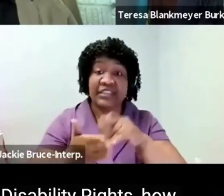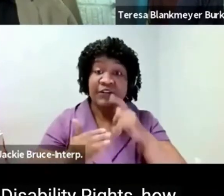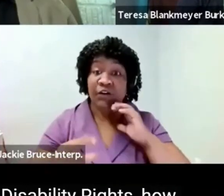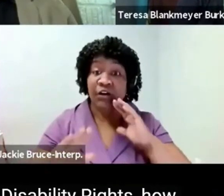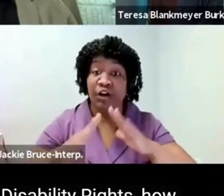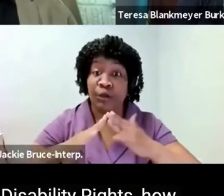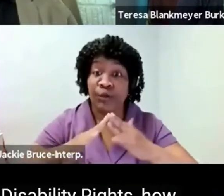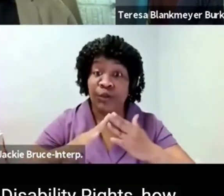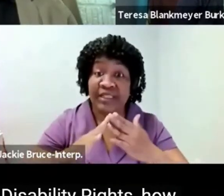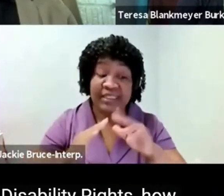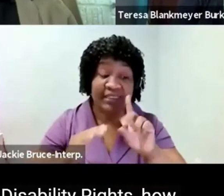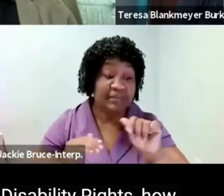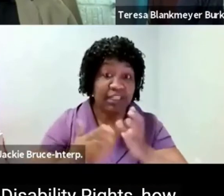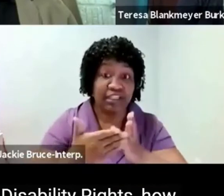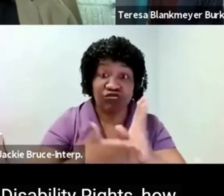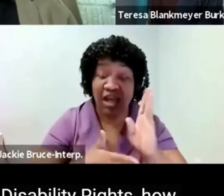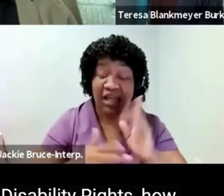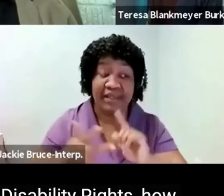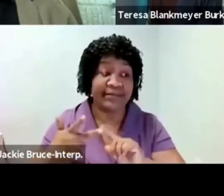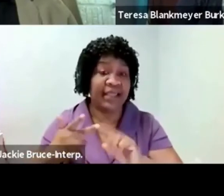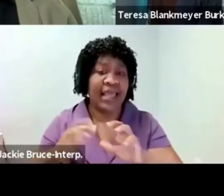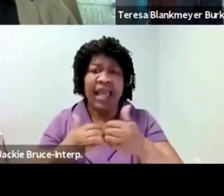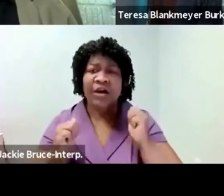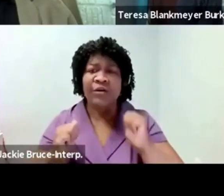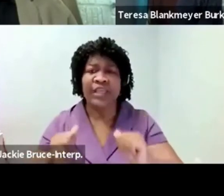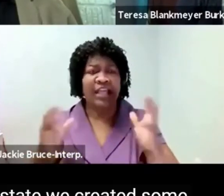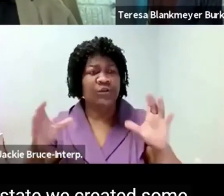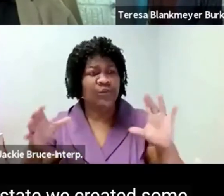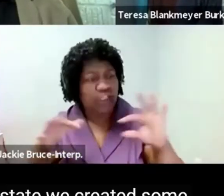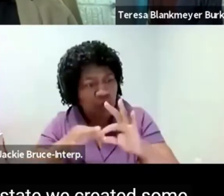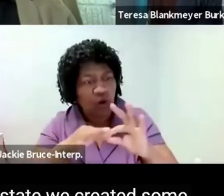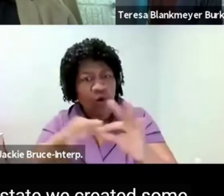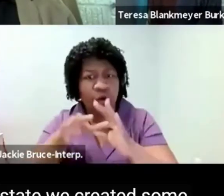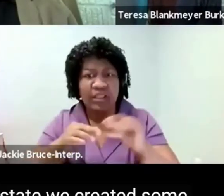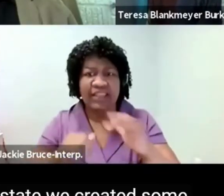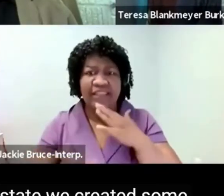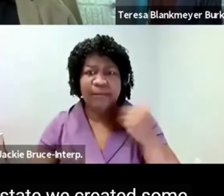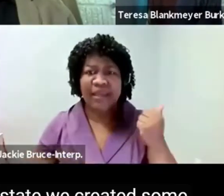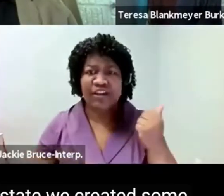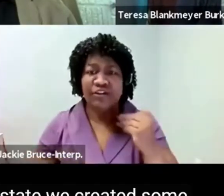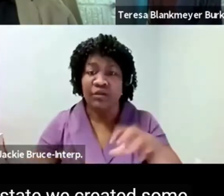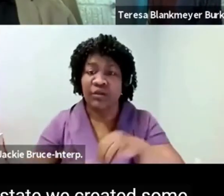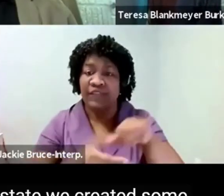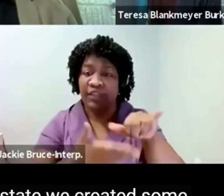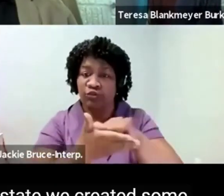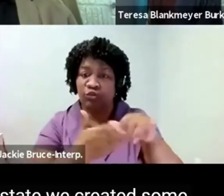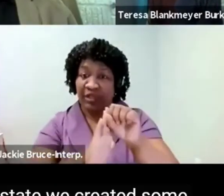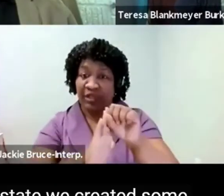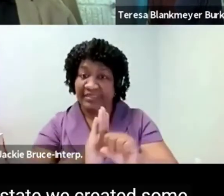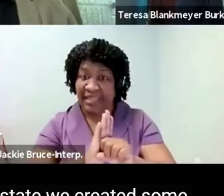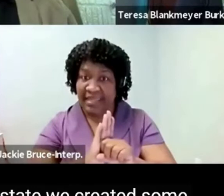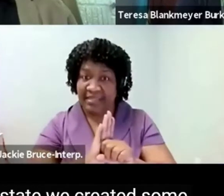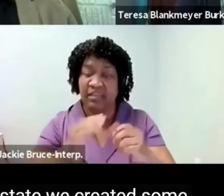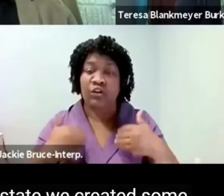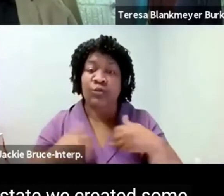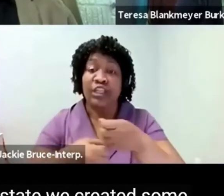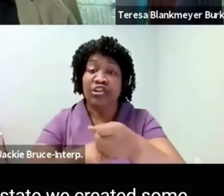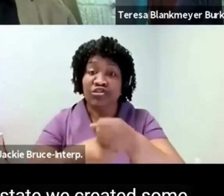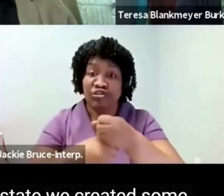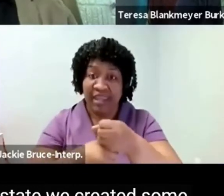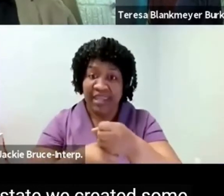Community Disability Rights, how can we collate those better? Within New York State, we